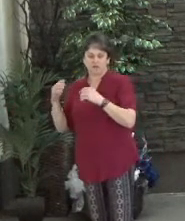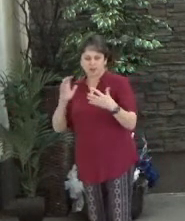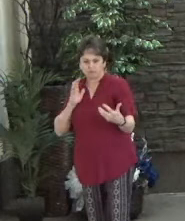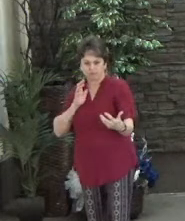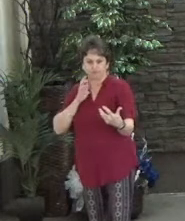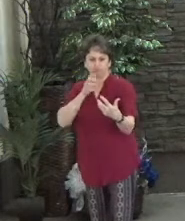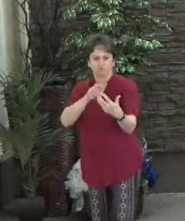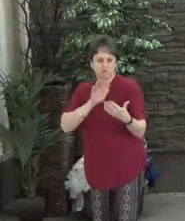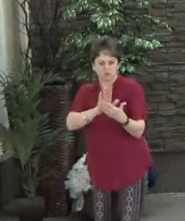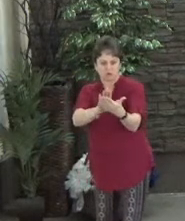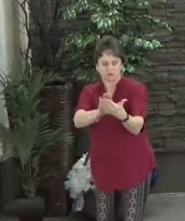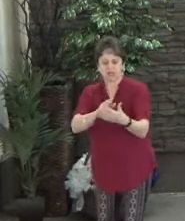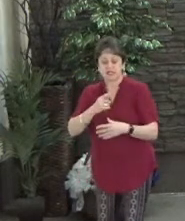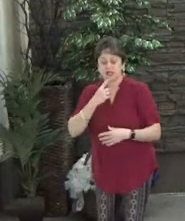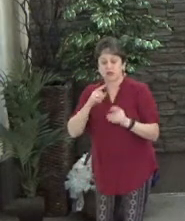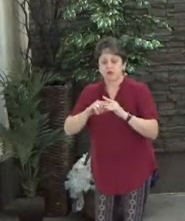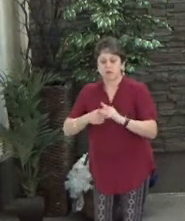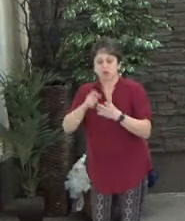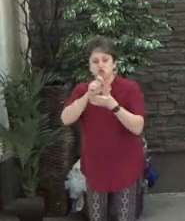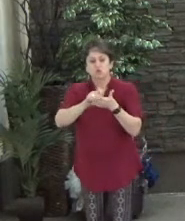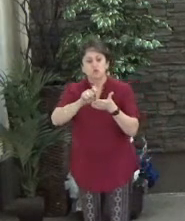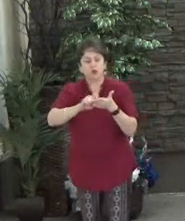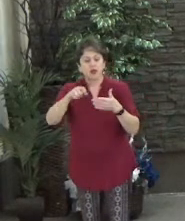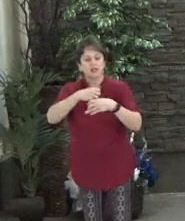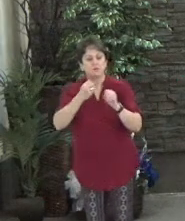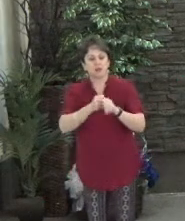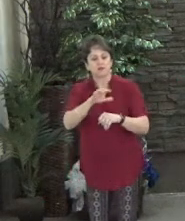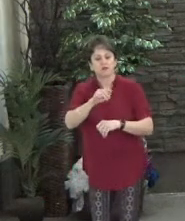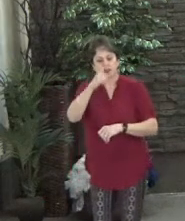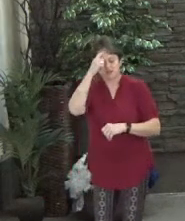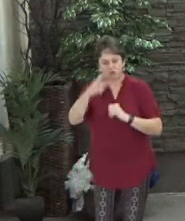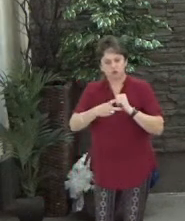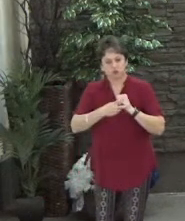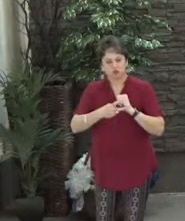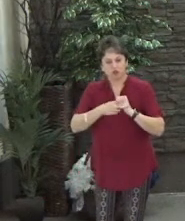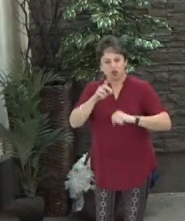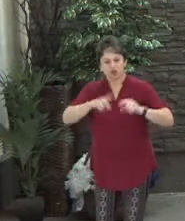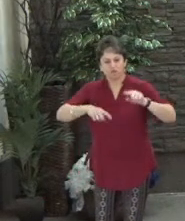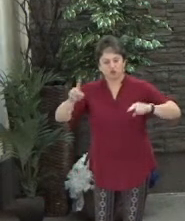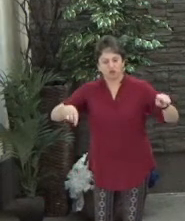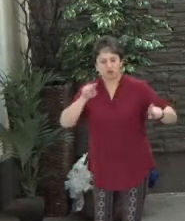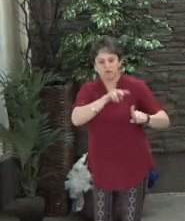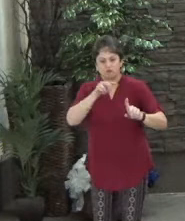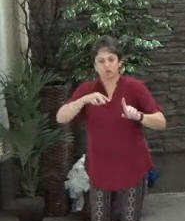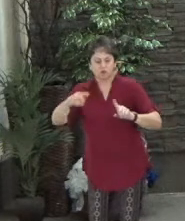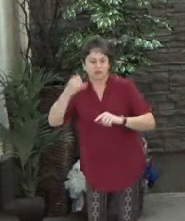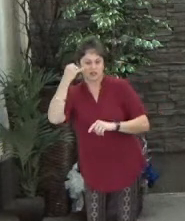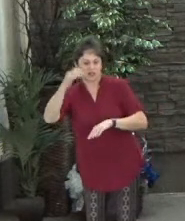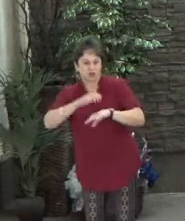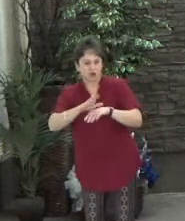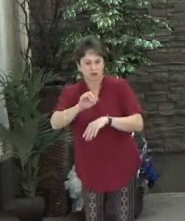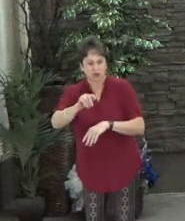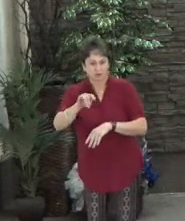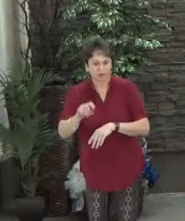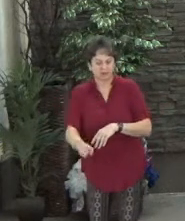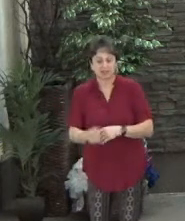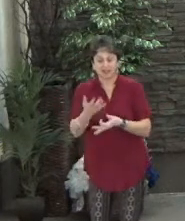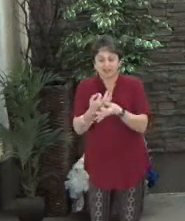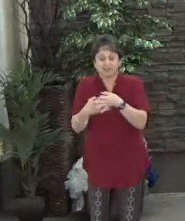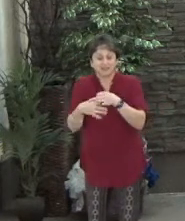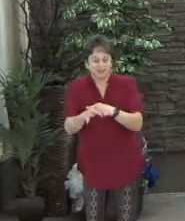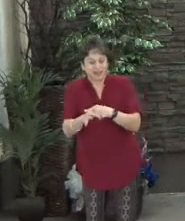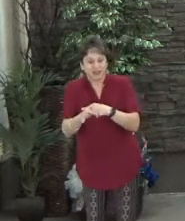engaged it. She says they began writing, making the case for preserving a diversity of viewpoints and ideas on campus instead